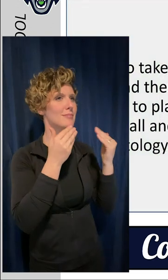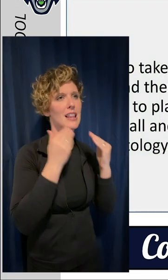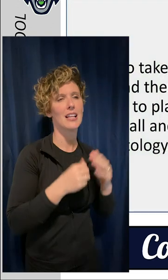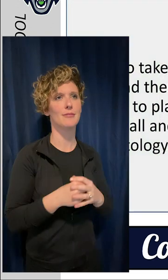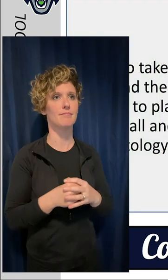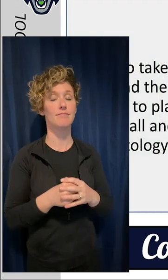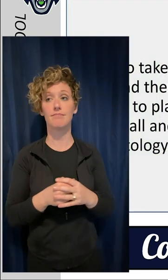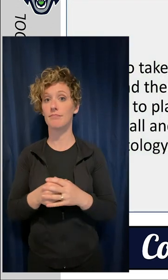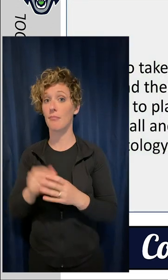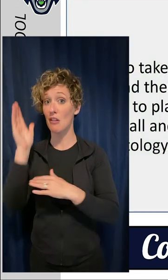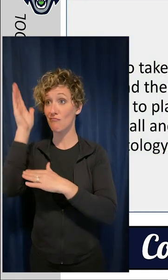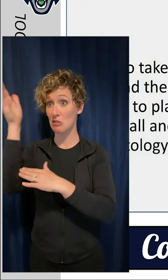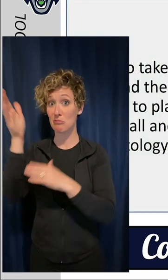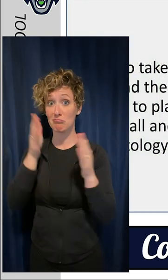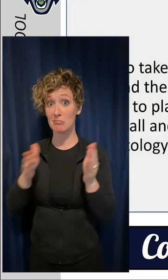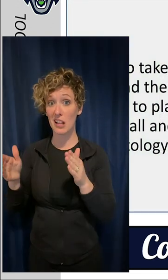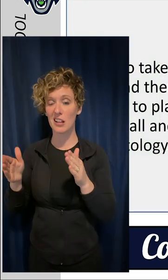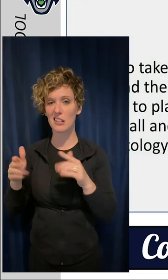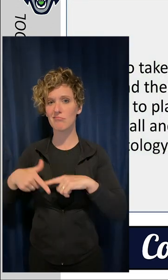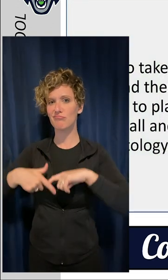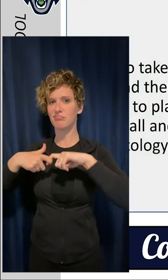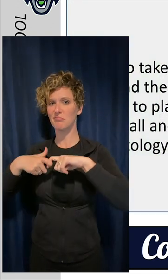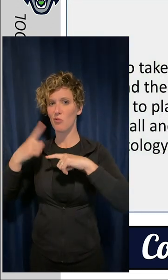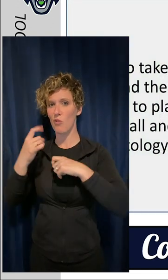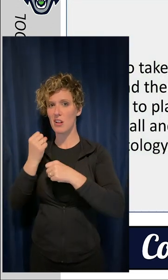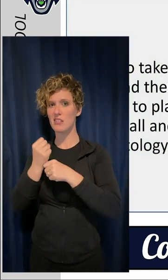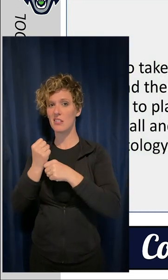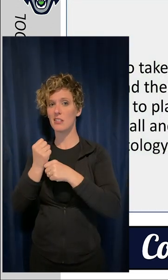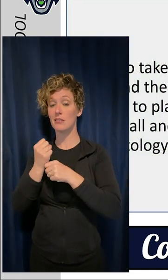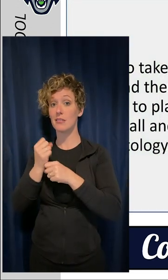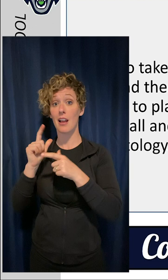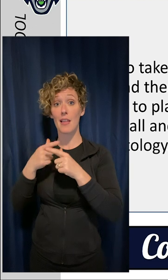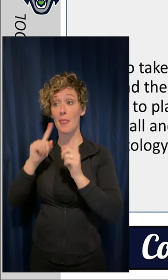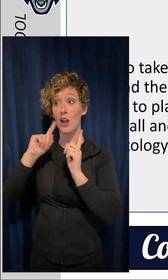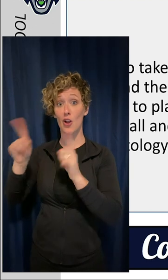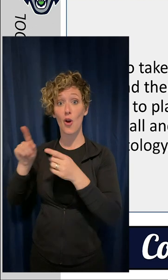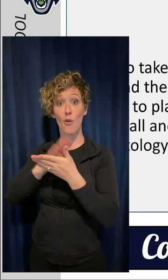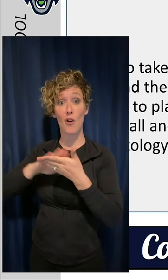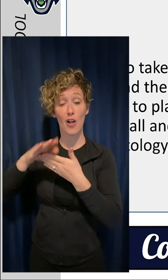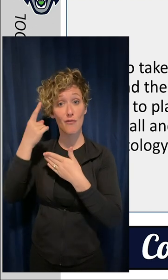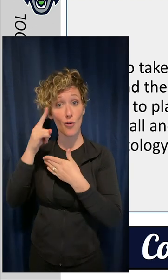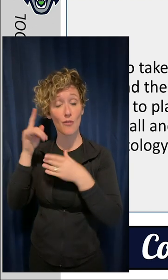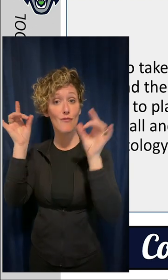the future, Brooke plans to take a gap year and then go to college to play volleyball and study